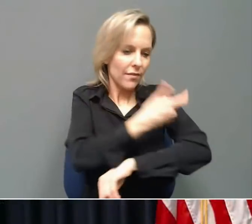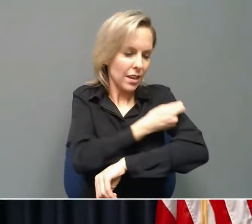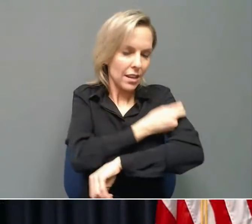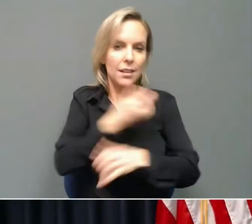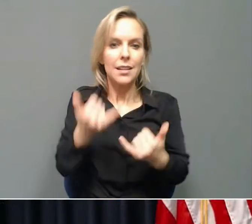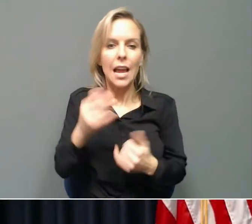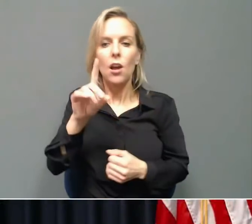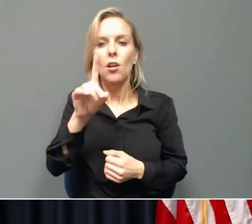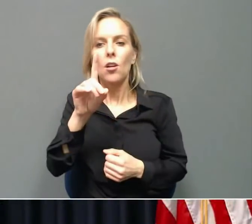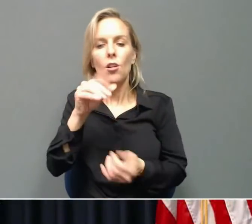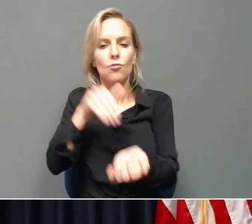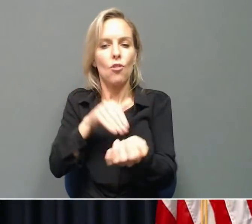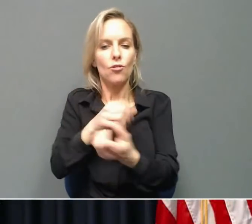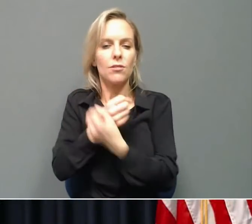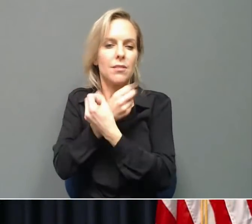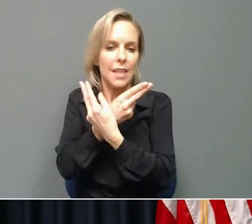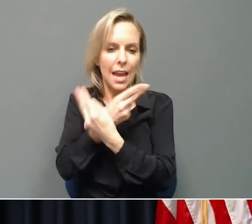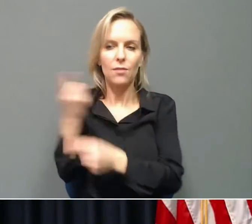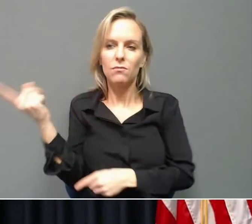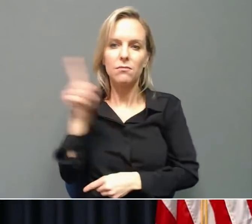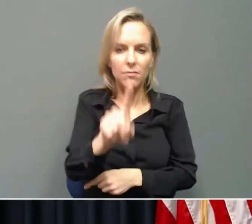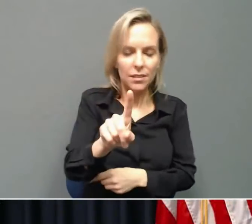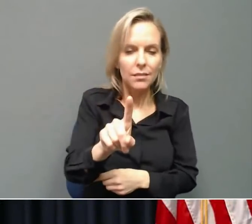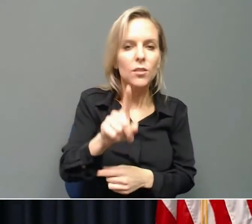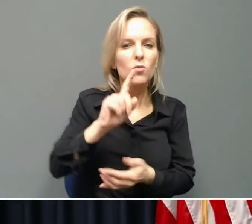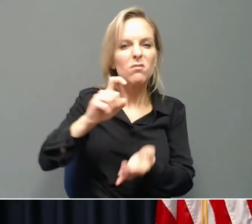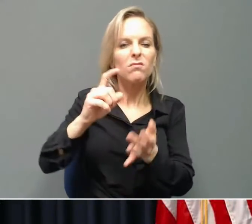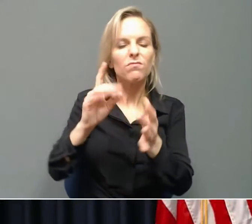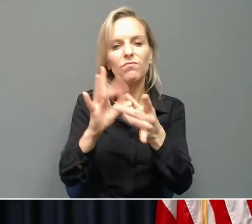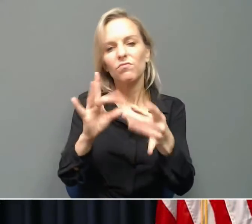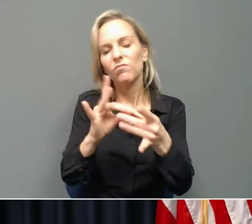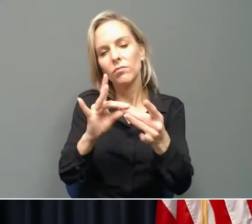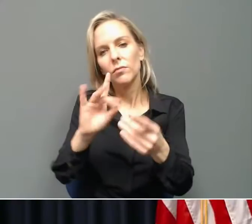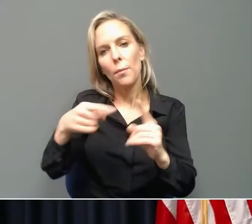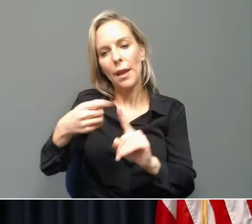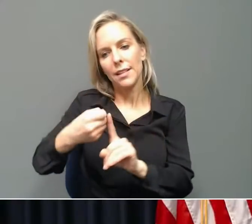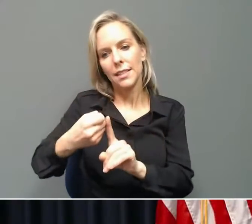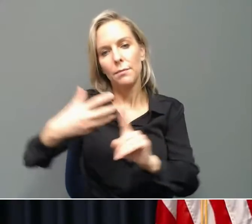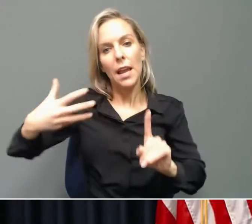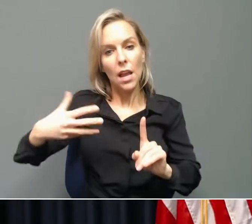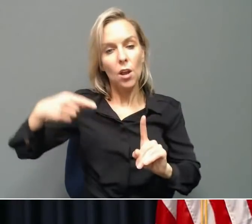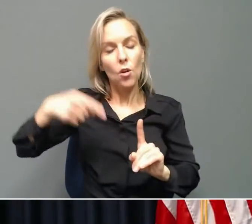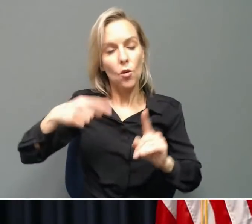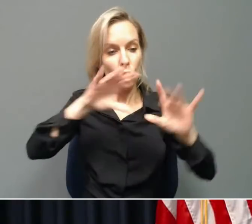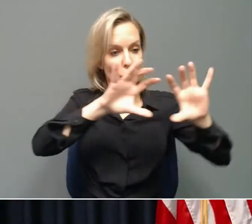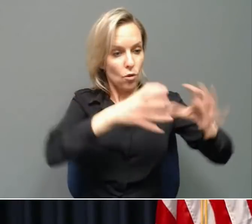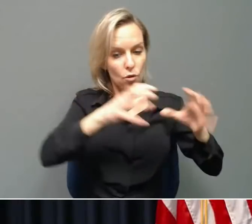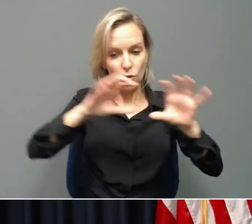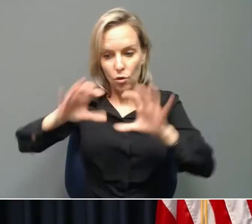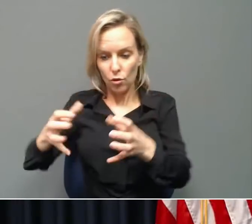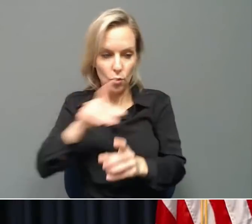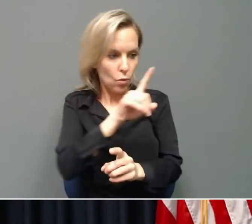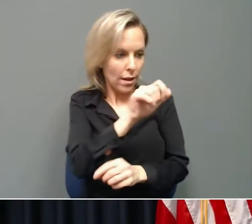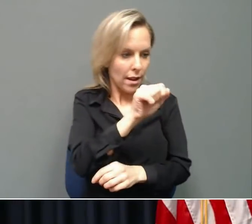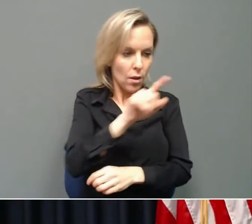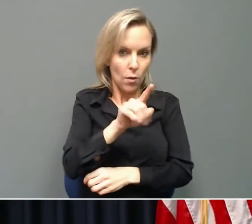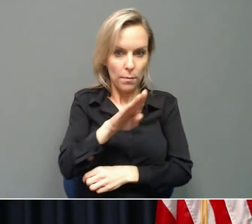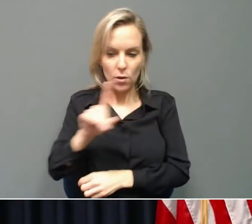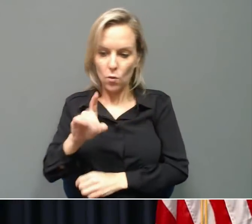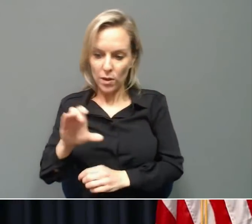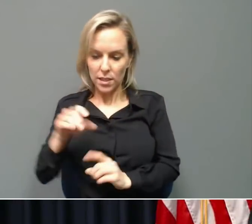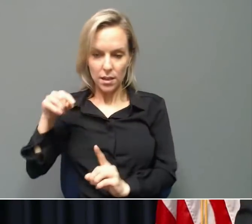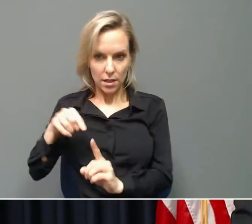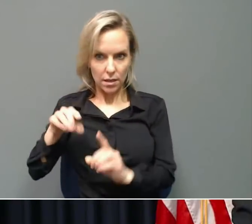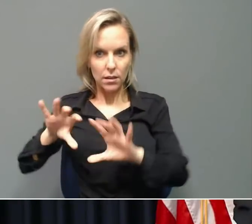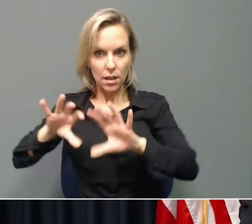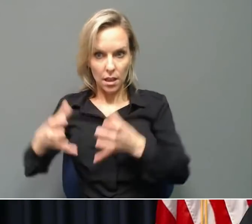an expansion to 1C, those that are eligible to be vaccinated, that is going to become